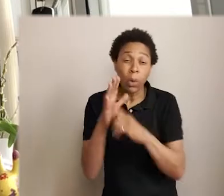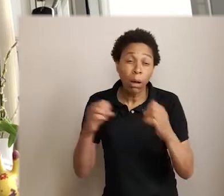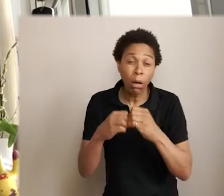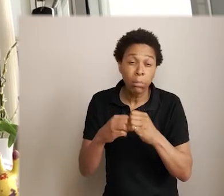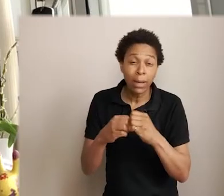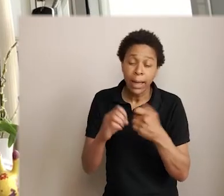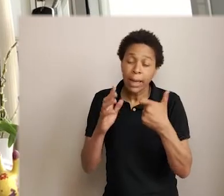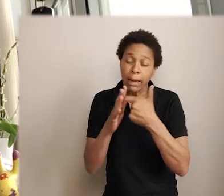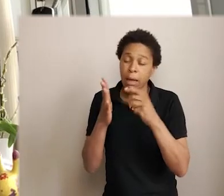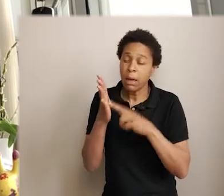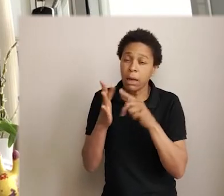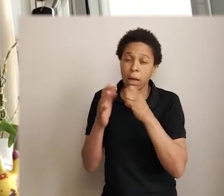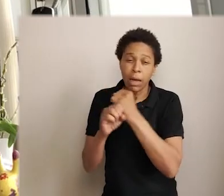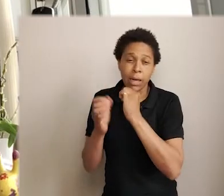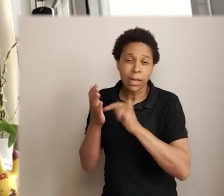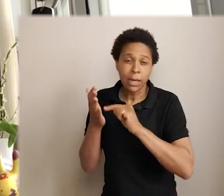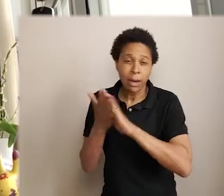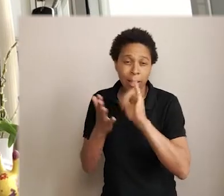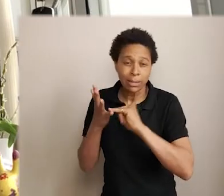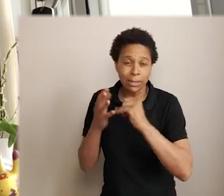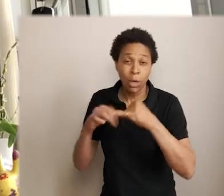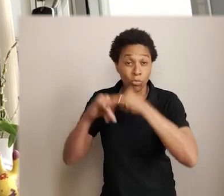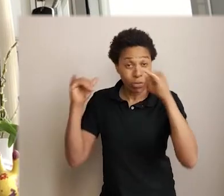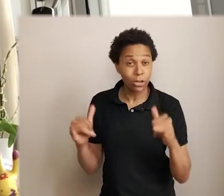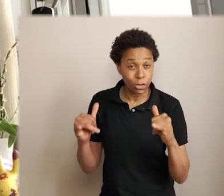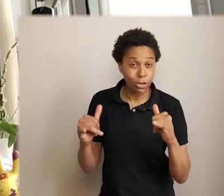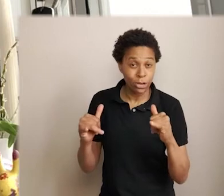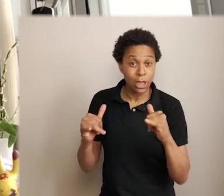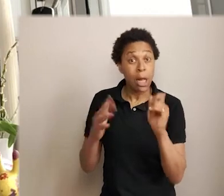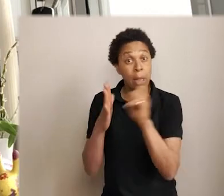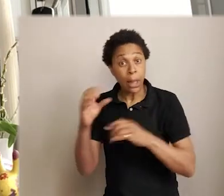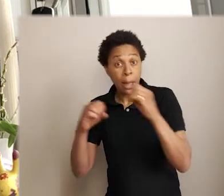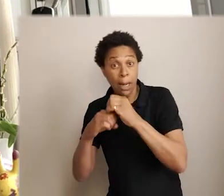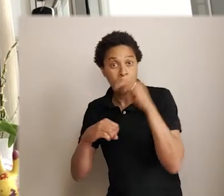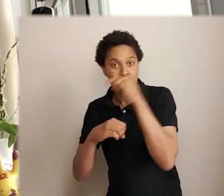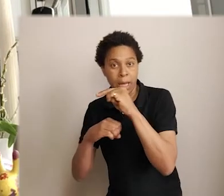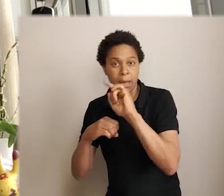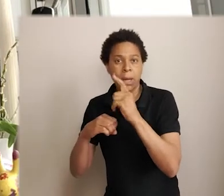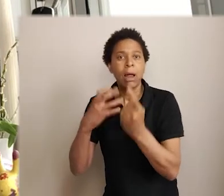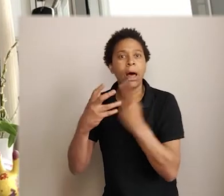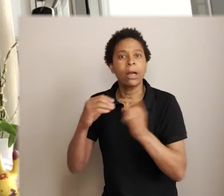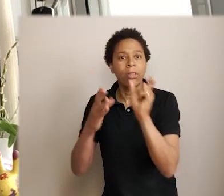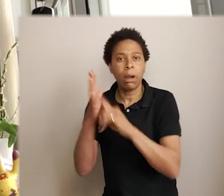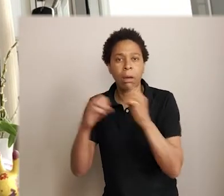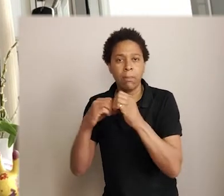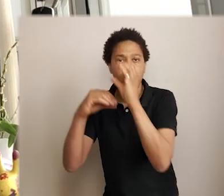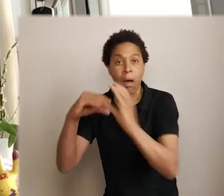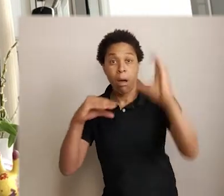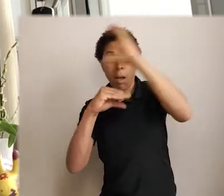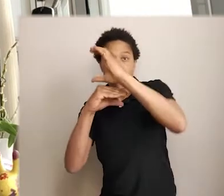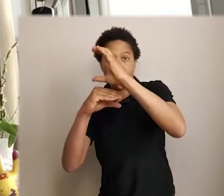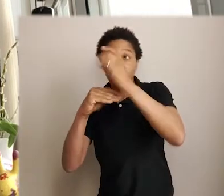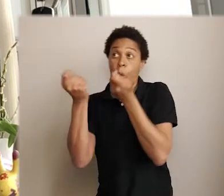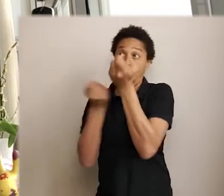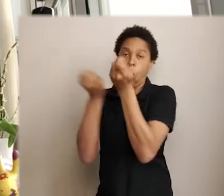one above it was owned by the Cray twins. And everyone was always frightened they might